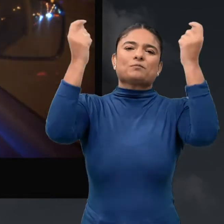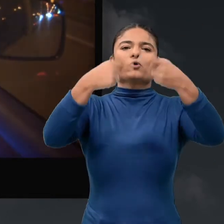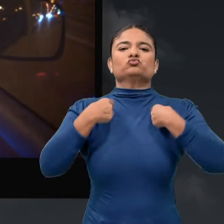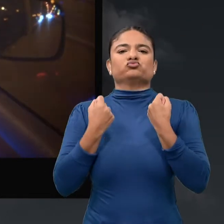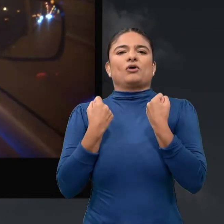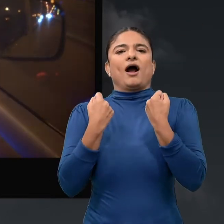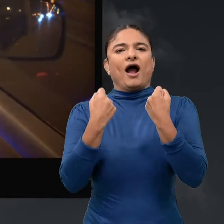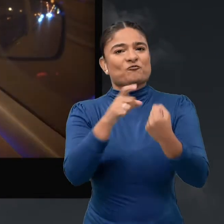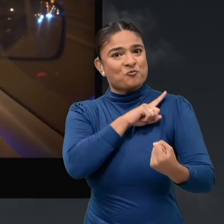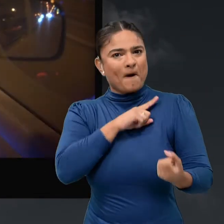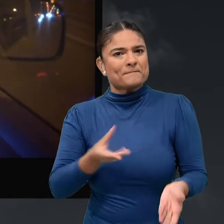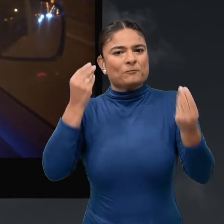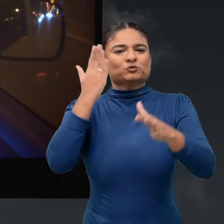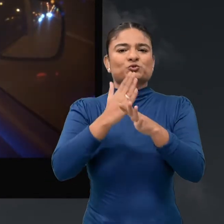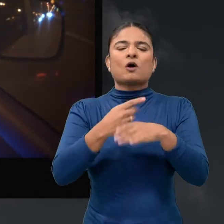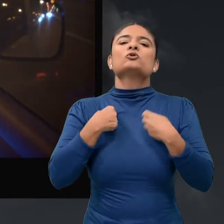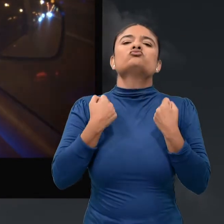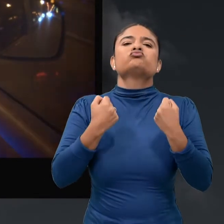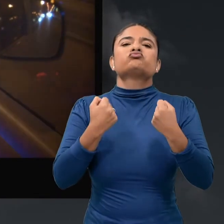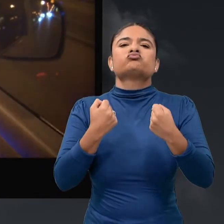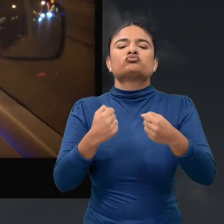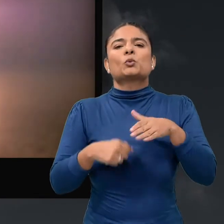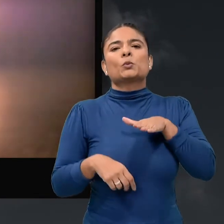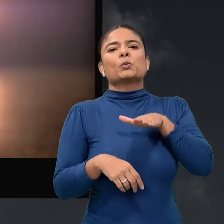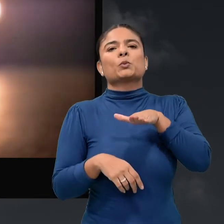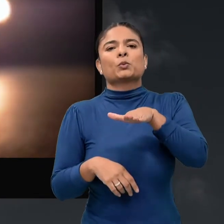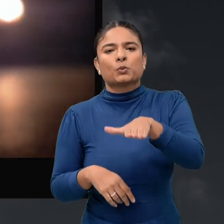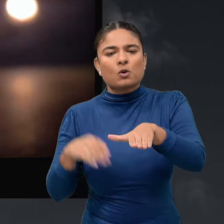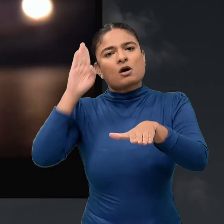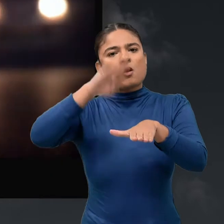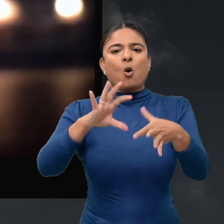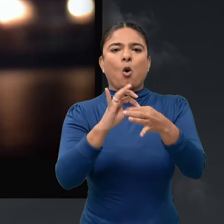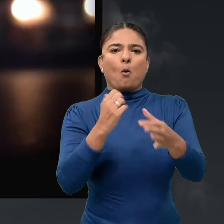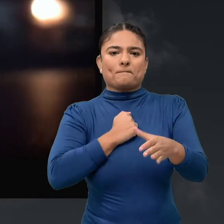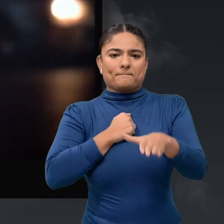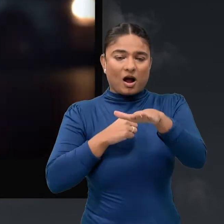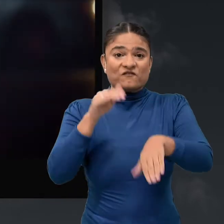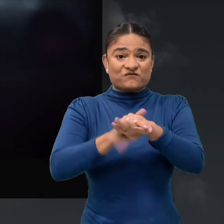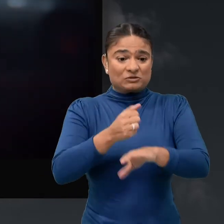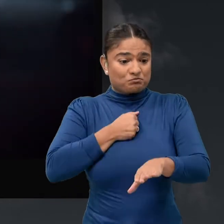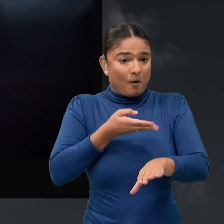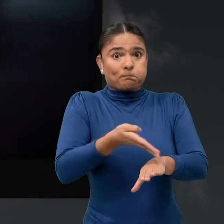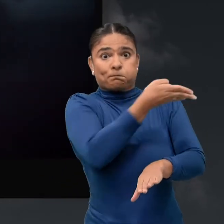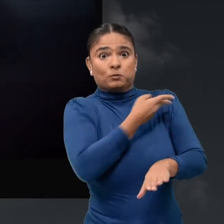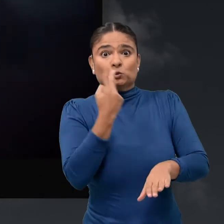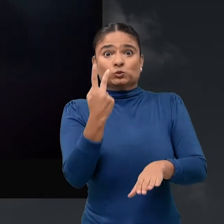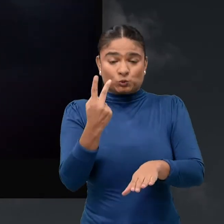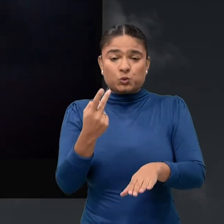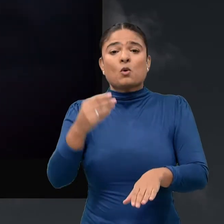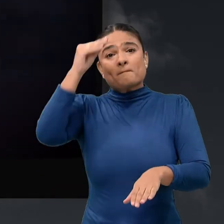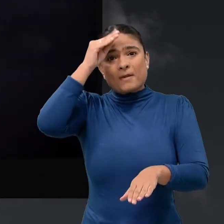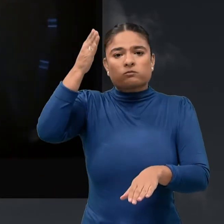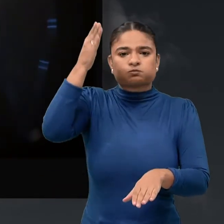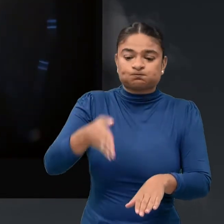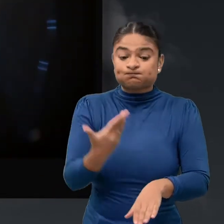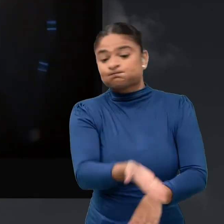home to celebrate this new job that I had gotten. And as we pulled into a residential complex with 2 friends in the